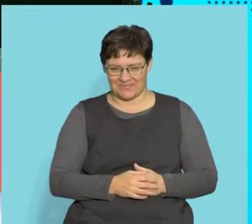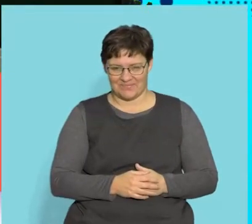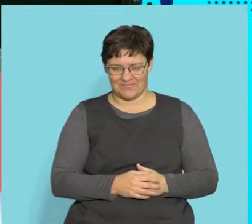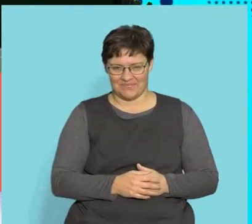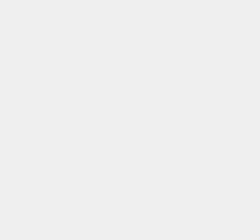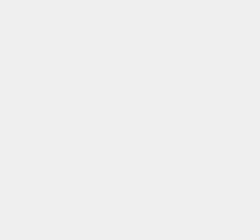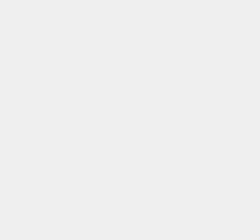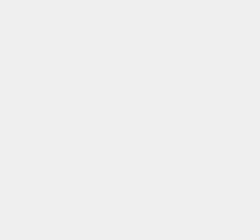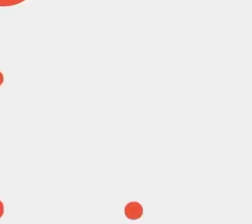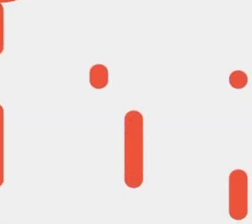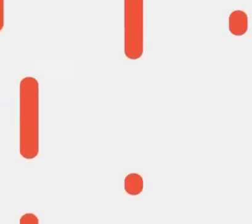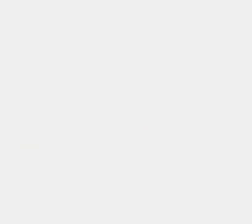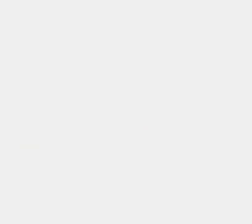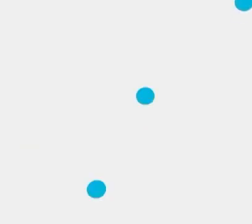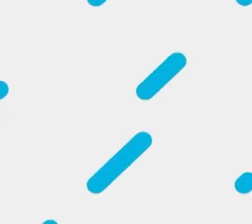break.